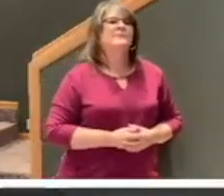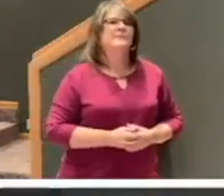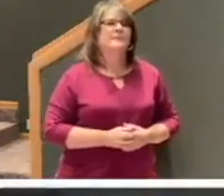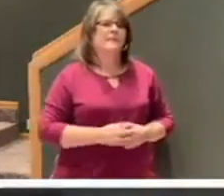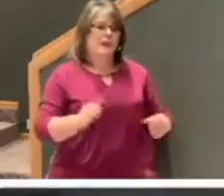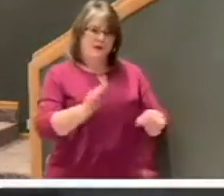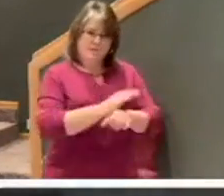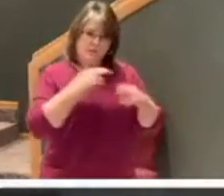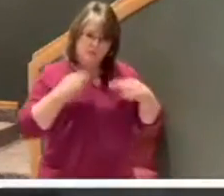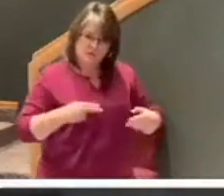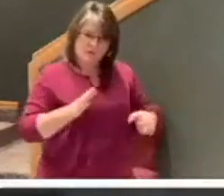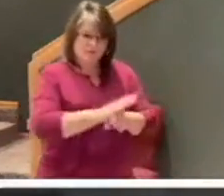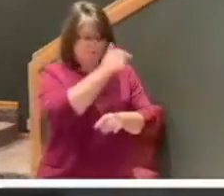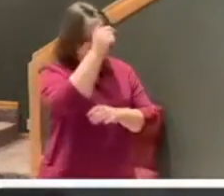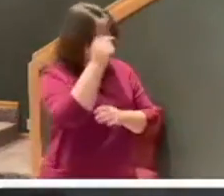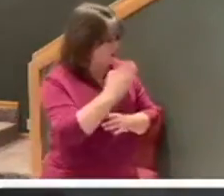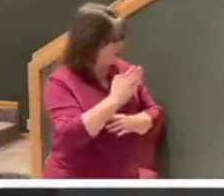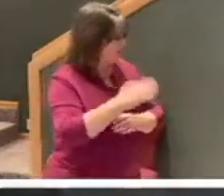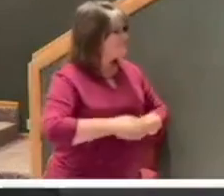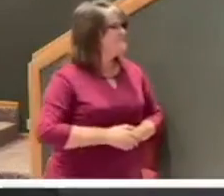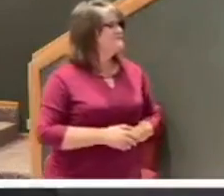Fully human, fully God.